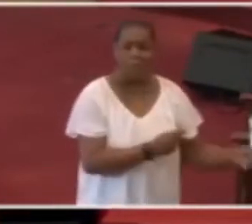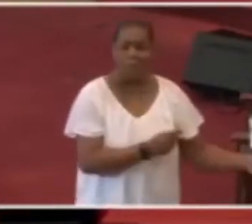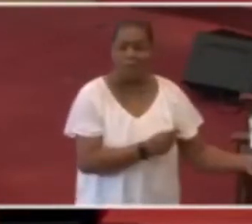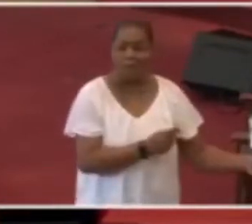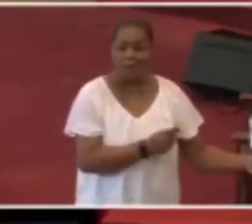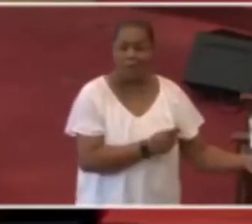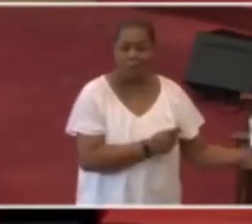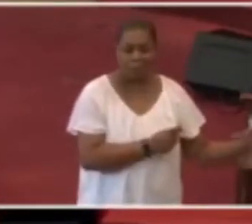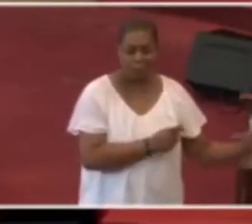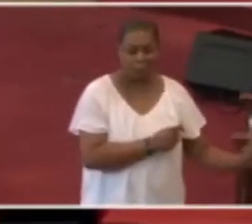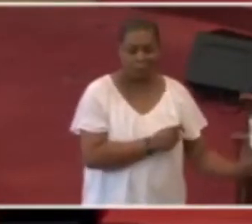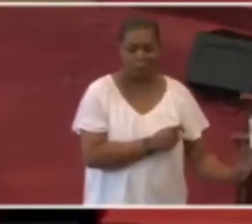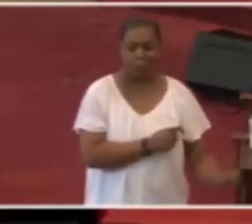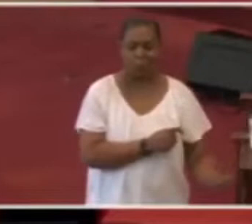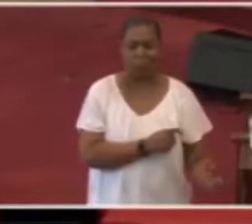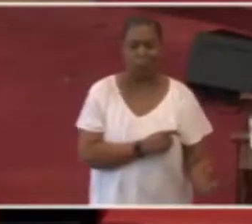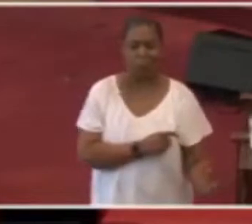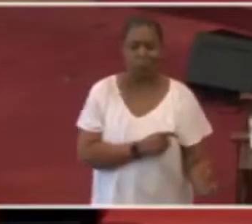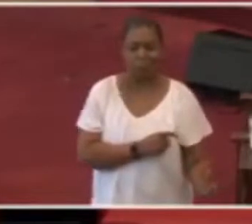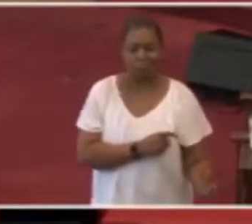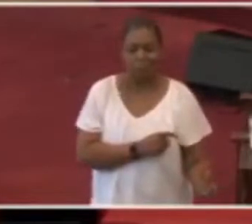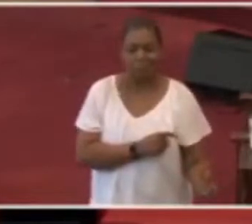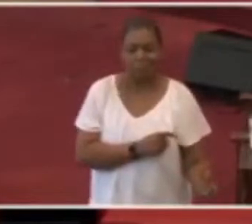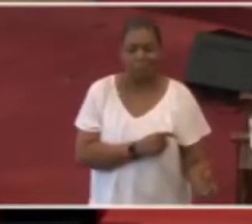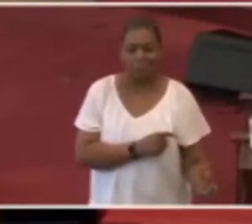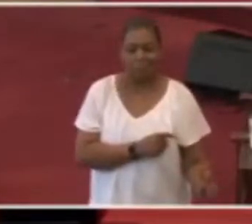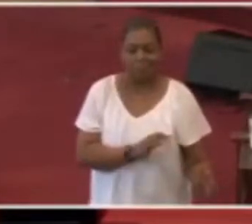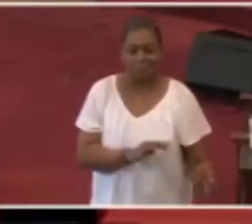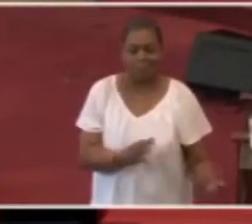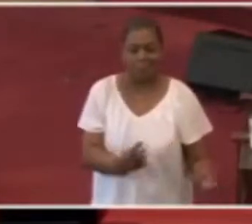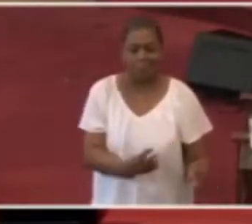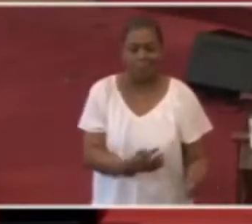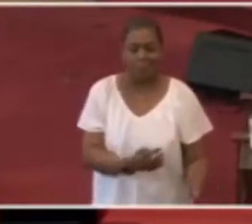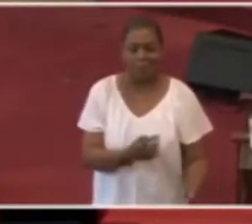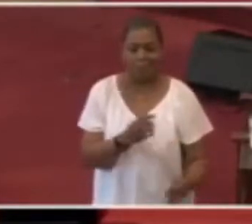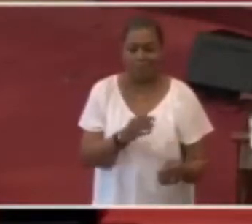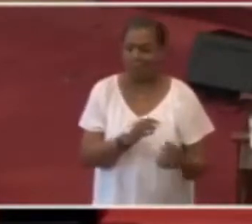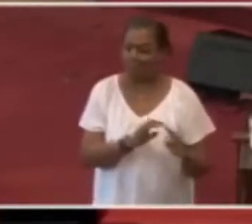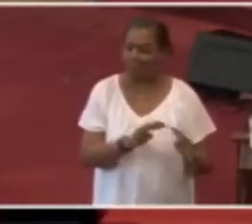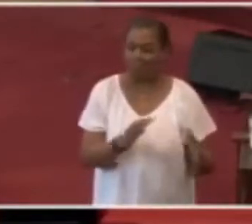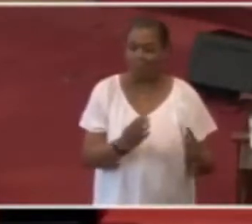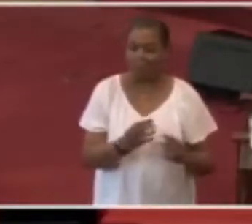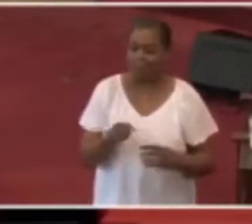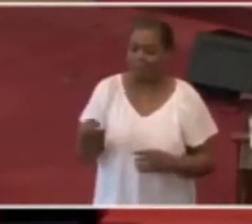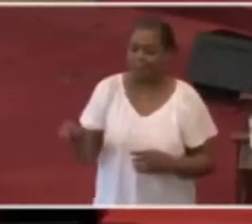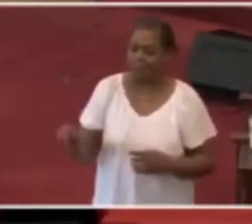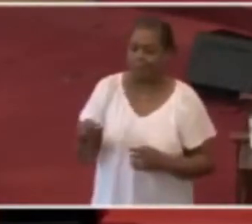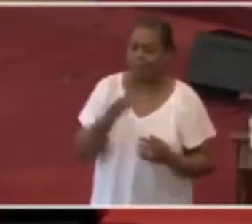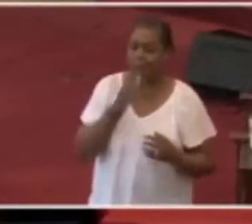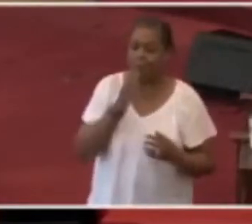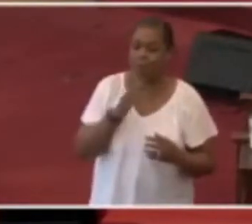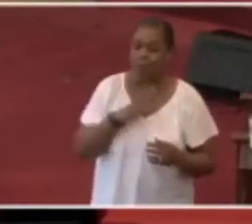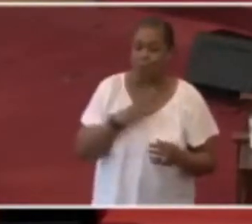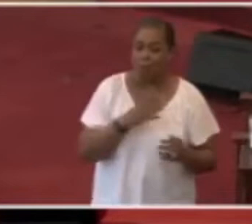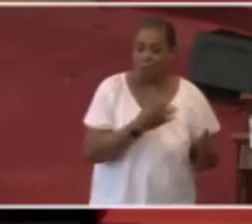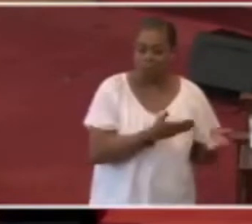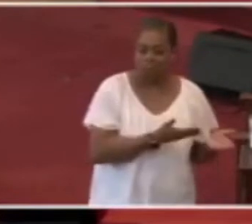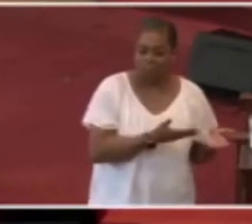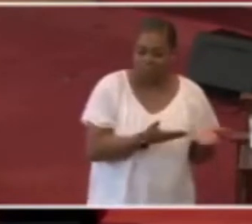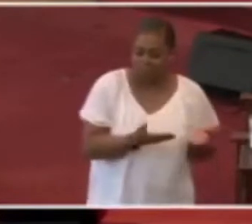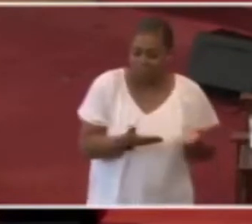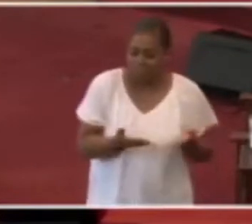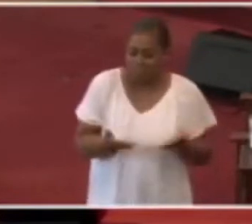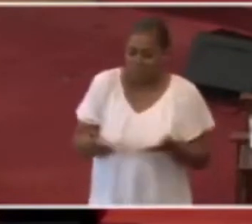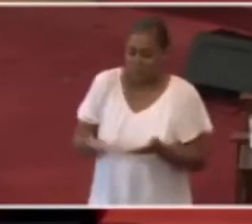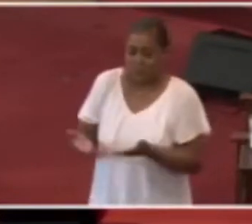Pharisees are pressing towards him. They are encircling this woman, pushing her along in front